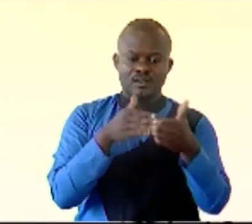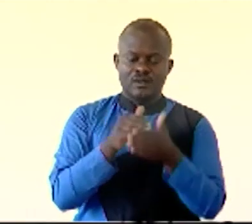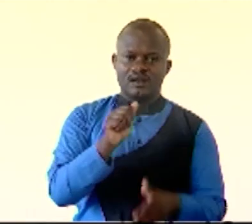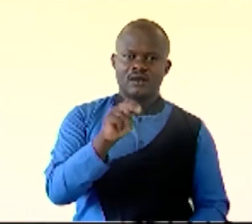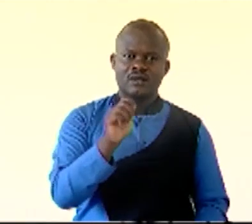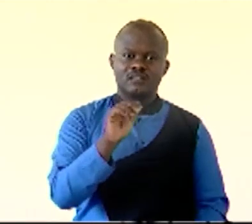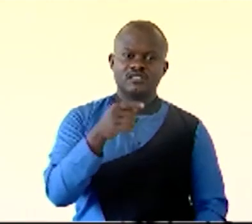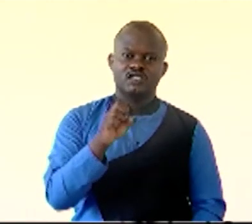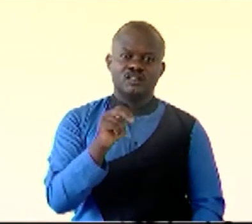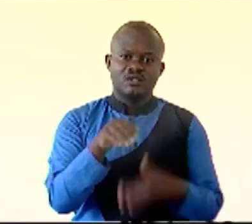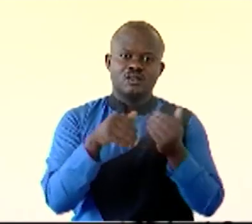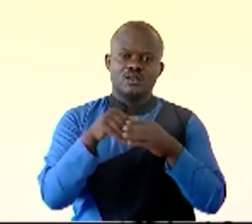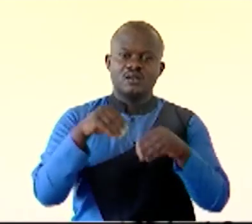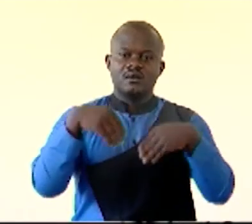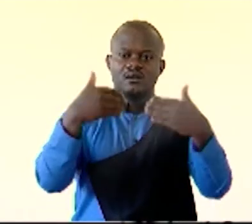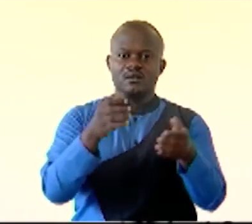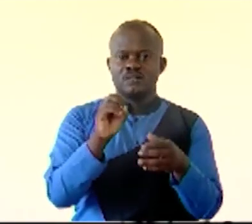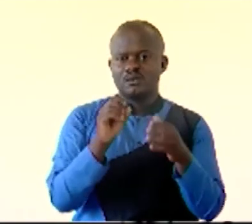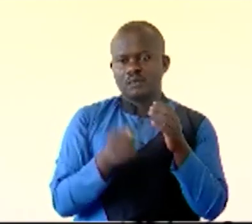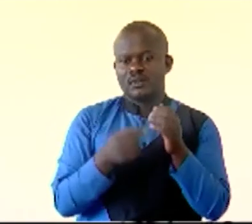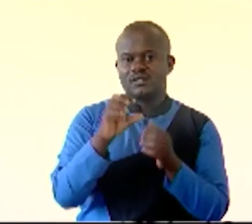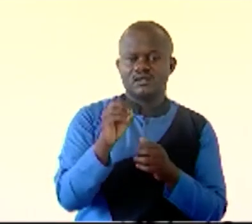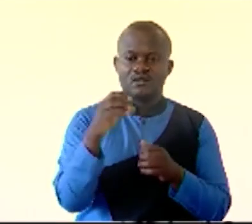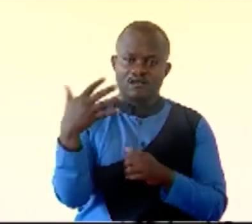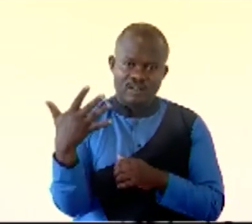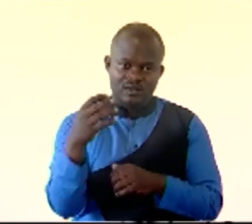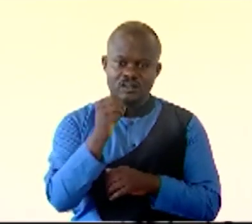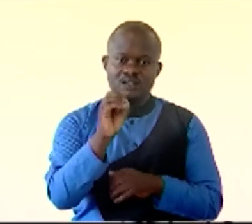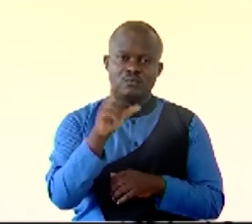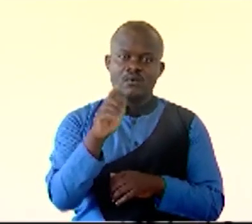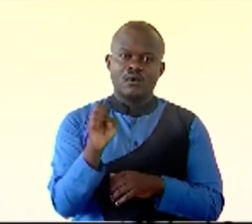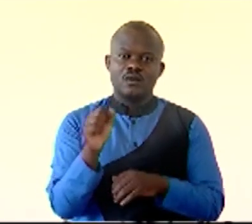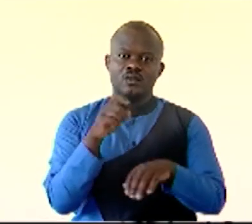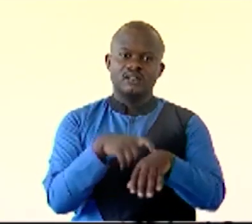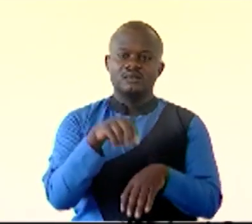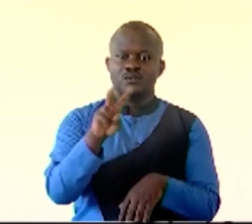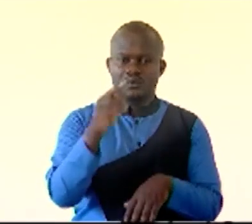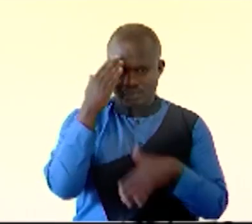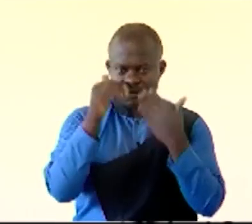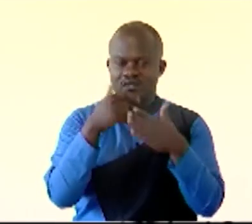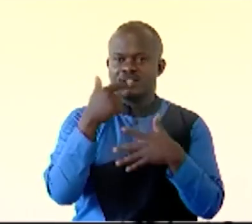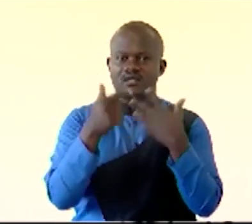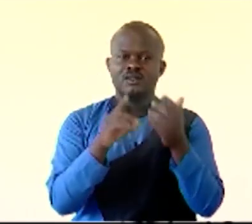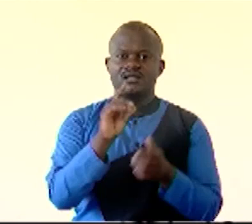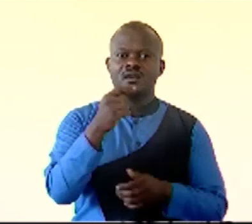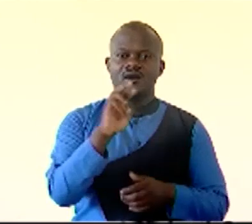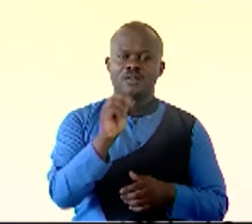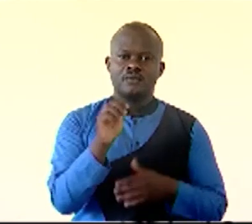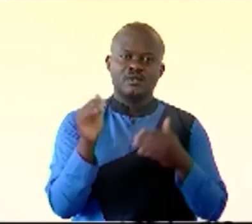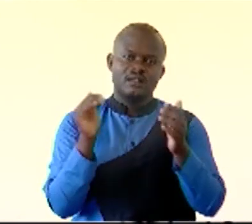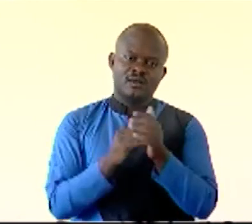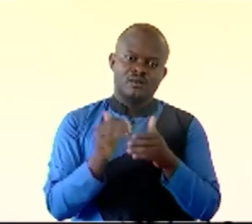dioxide, we produce 0.05 mole times 2, because it is the double. And that will